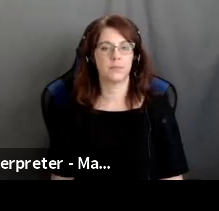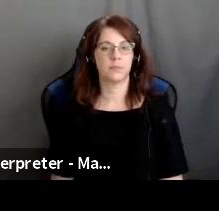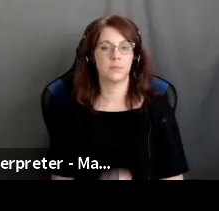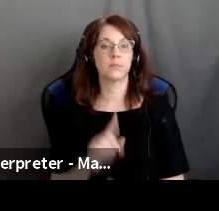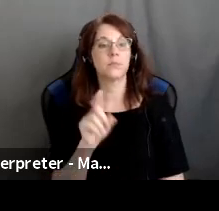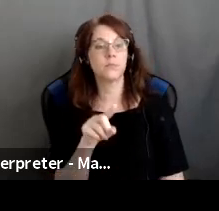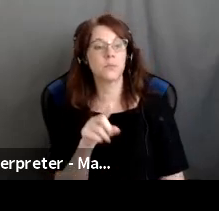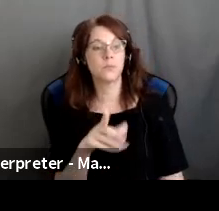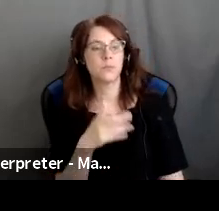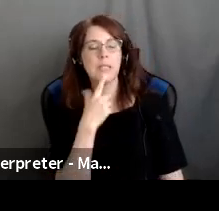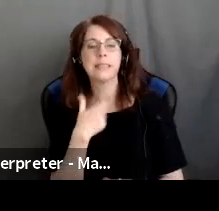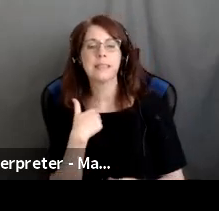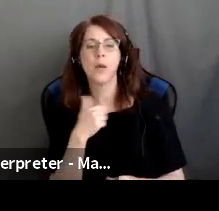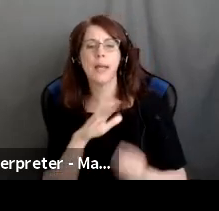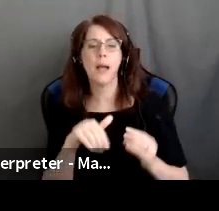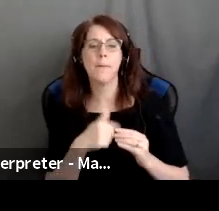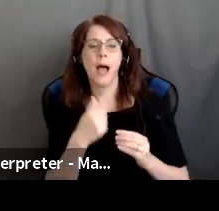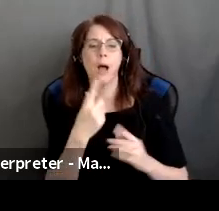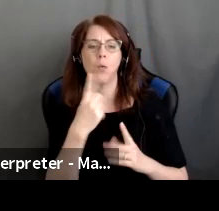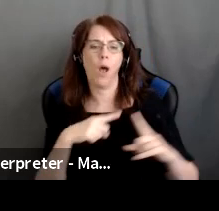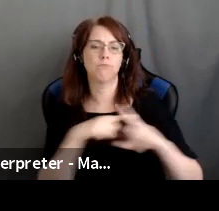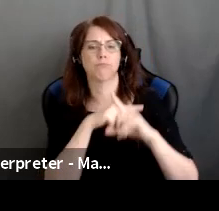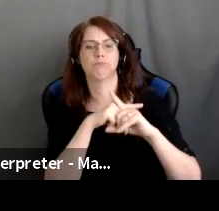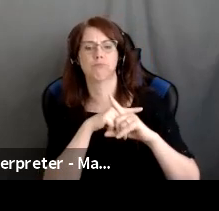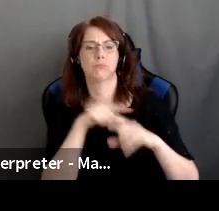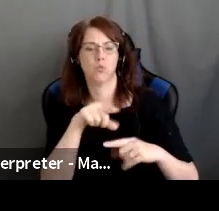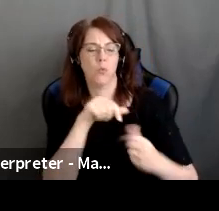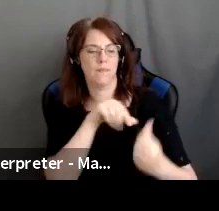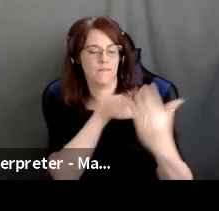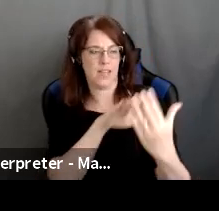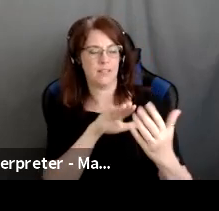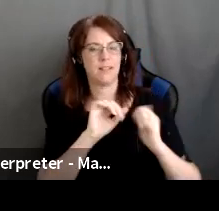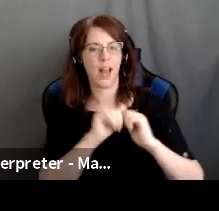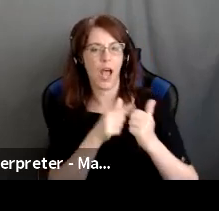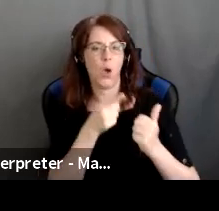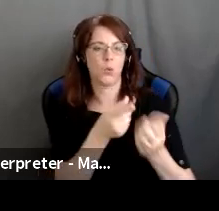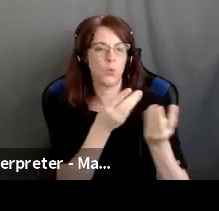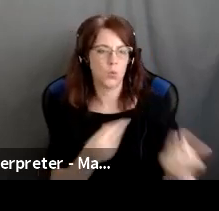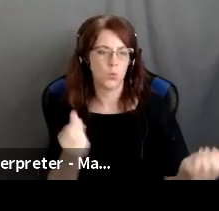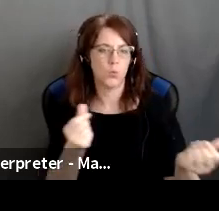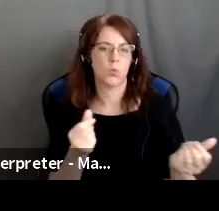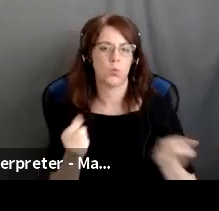Questions. Tell me about a conflict you have faced and how you dealt with it.